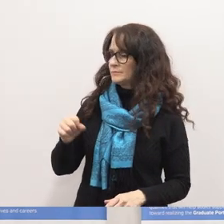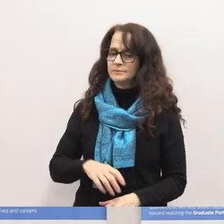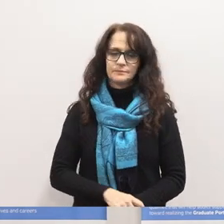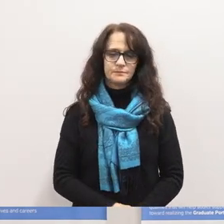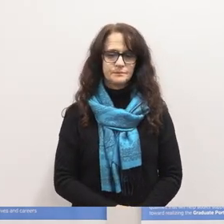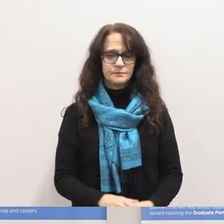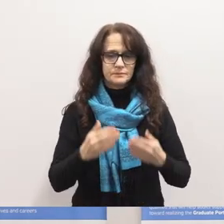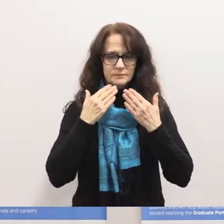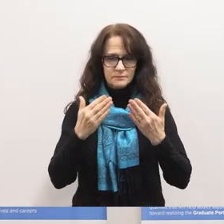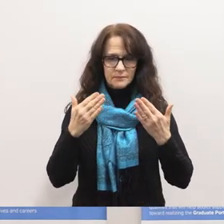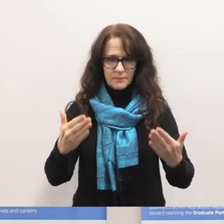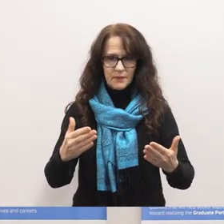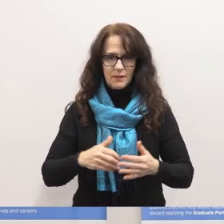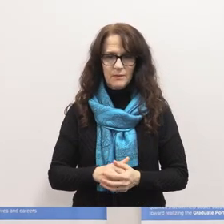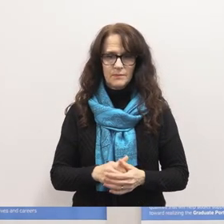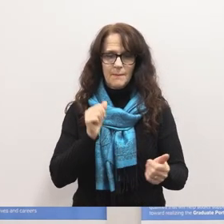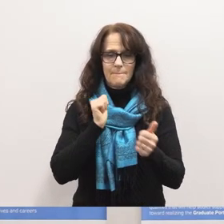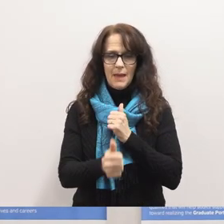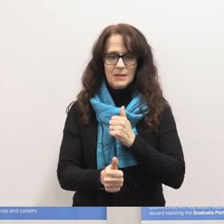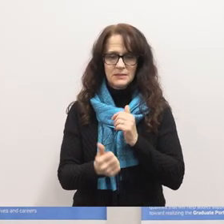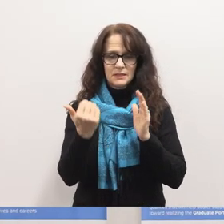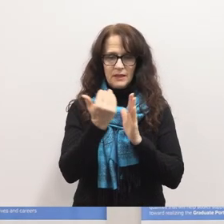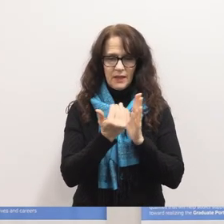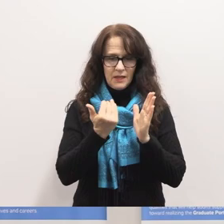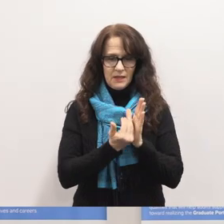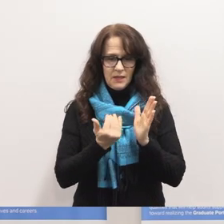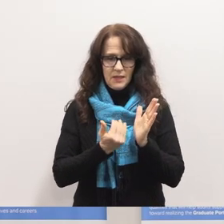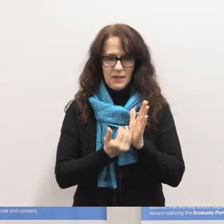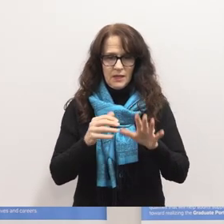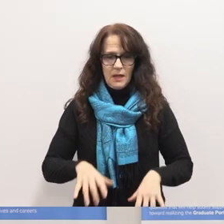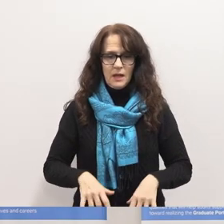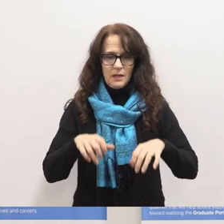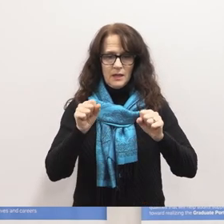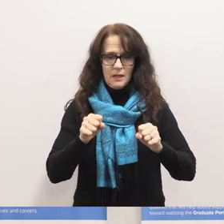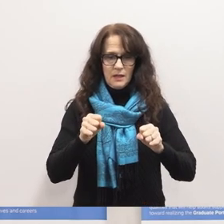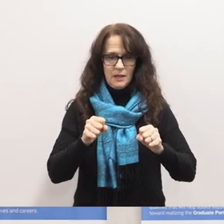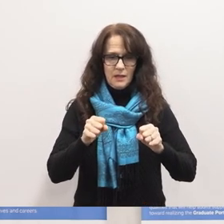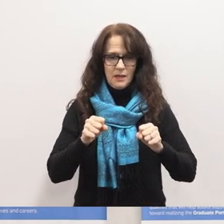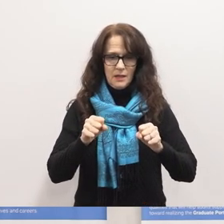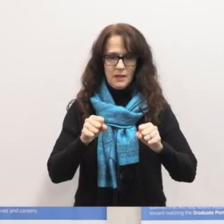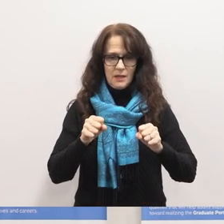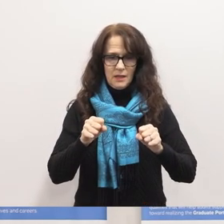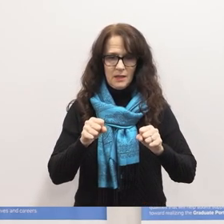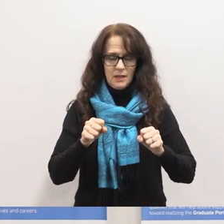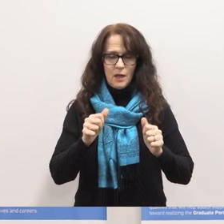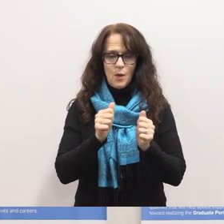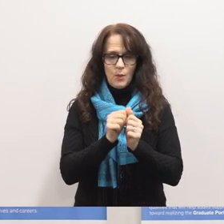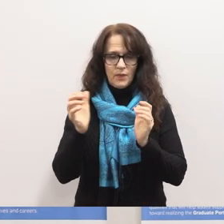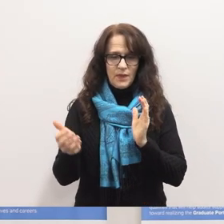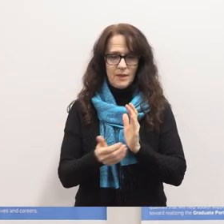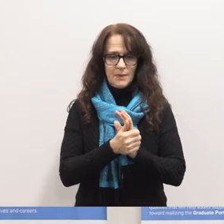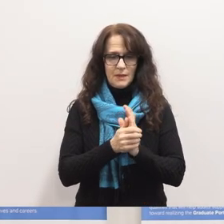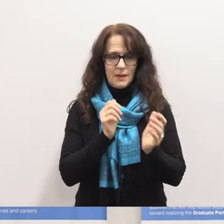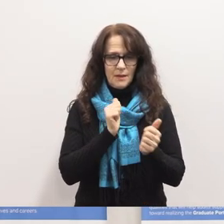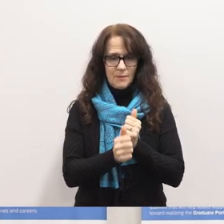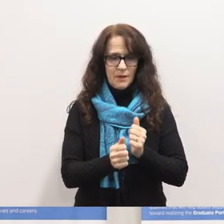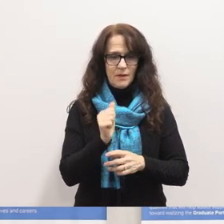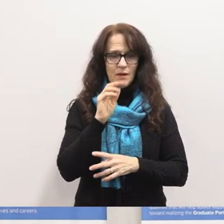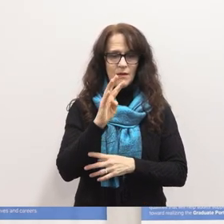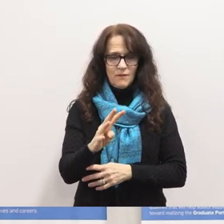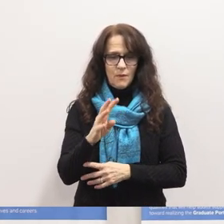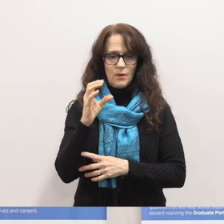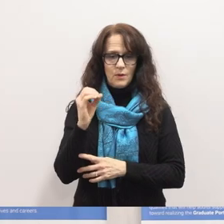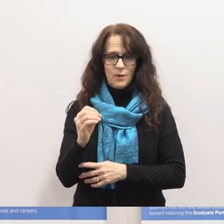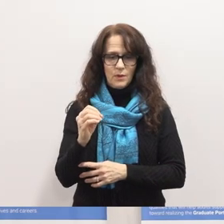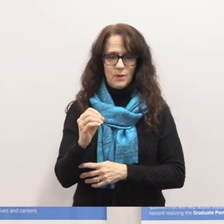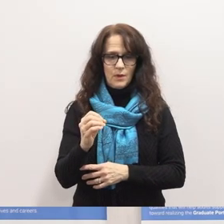Thank you. So that passes the agenda. Adoption with the amendment passes 4-0